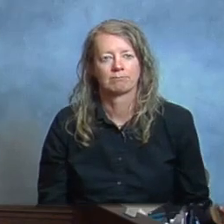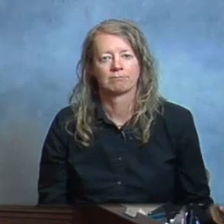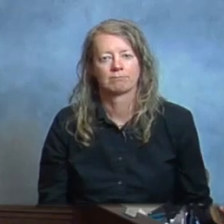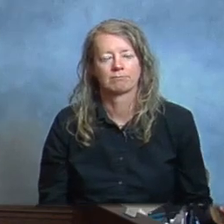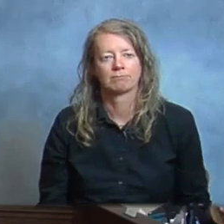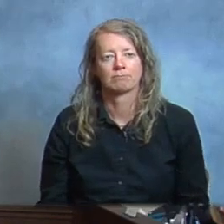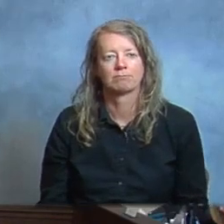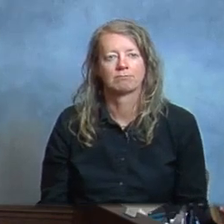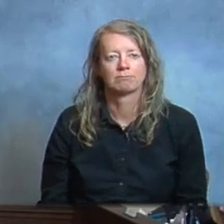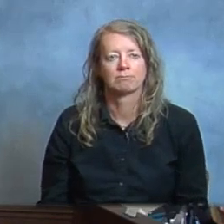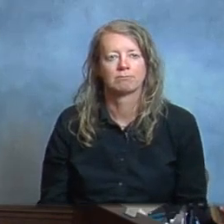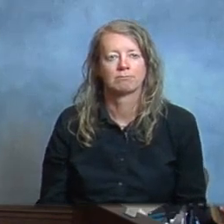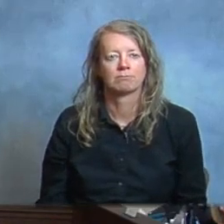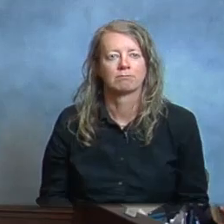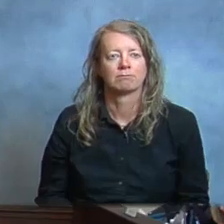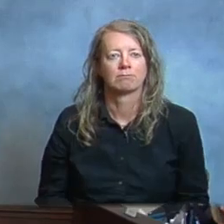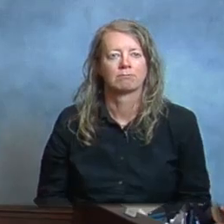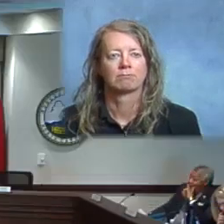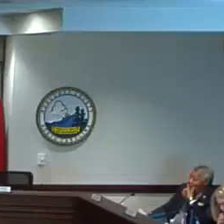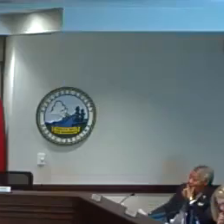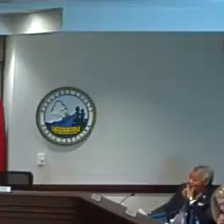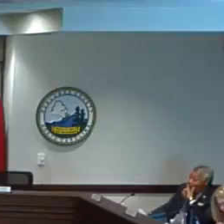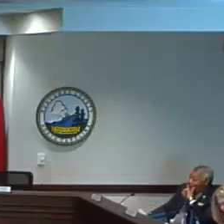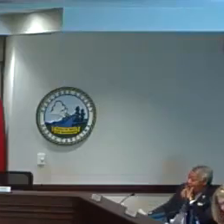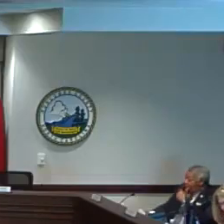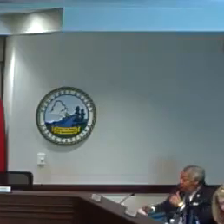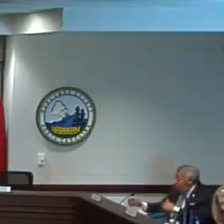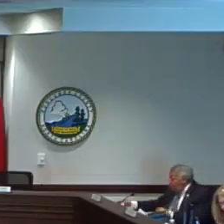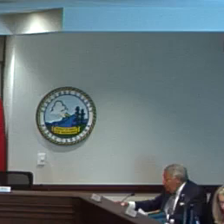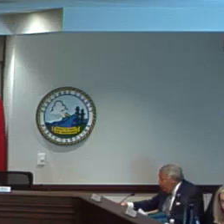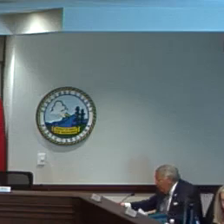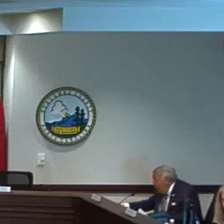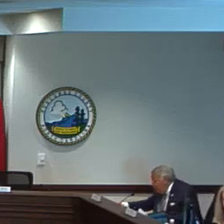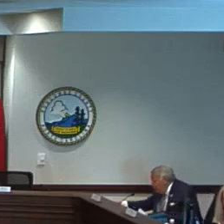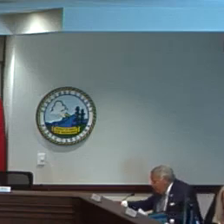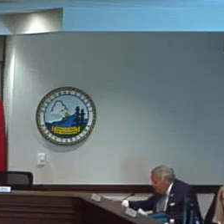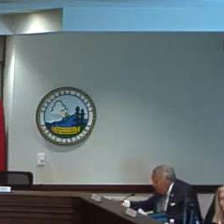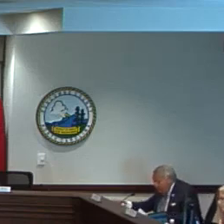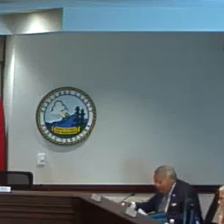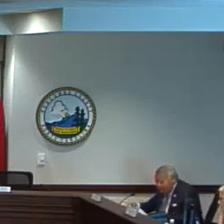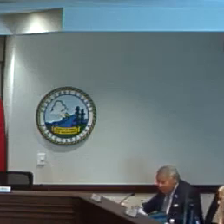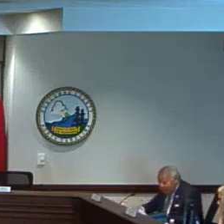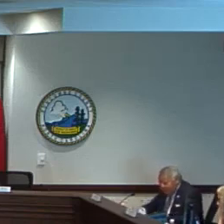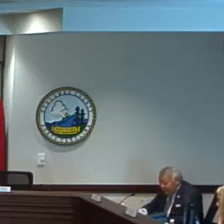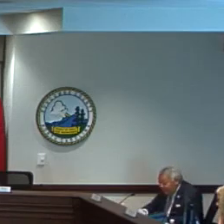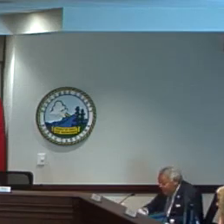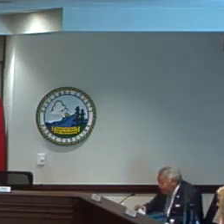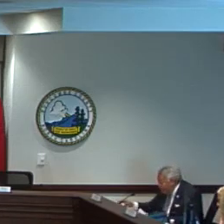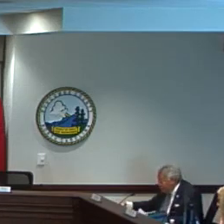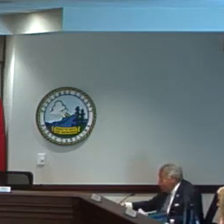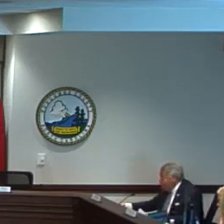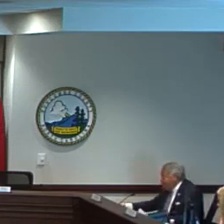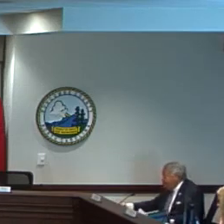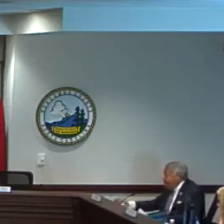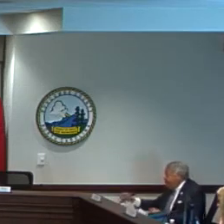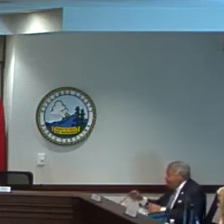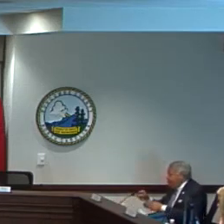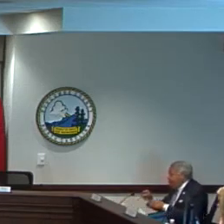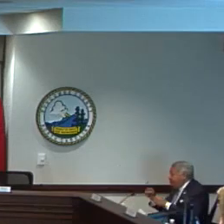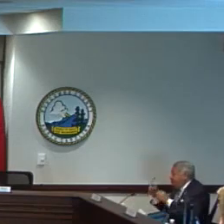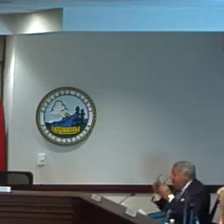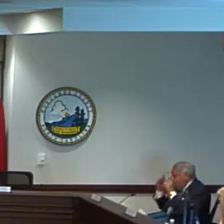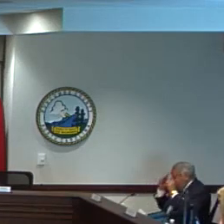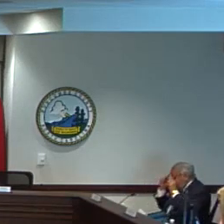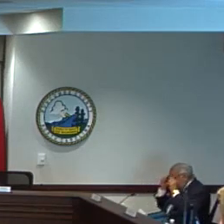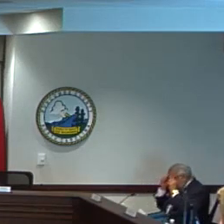Next up is discussion of the facility study, and I think we've got several folks here to talk to us about this, and Michael Mace and Rachel Nielsen